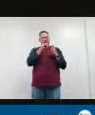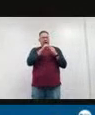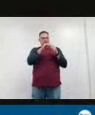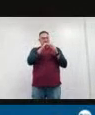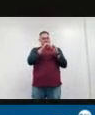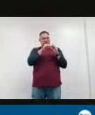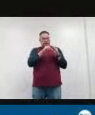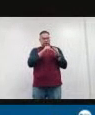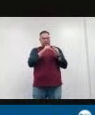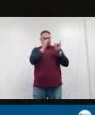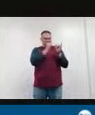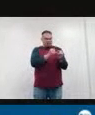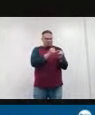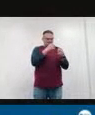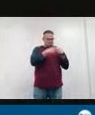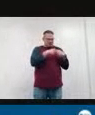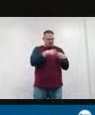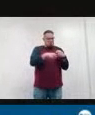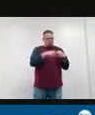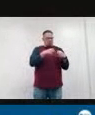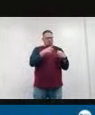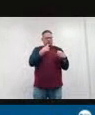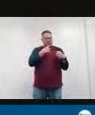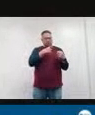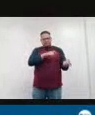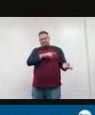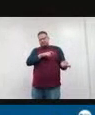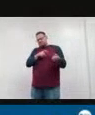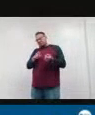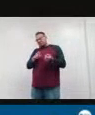like something about training.